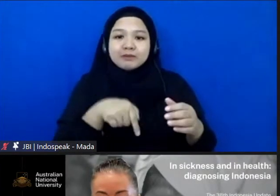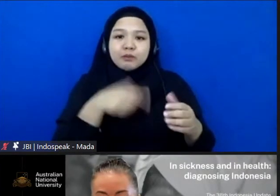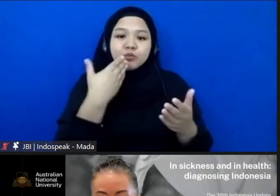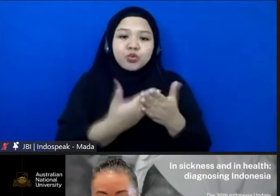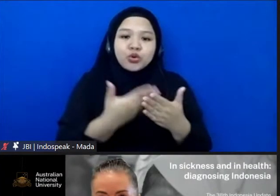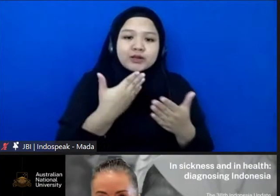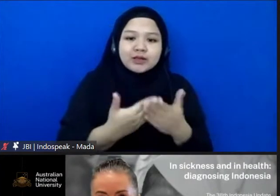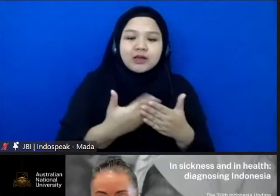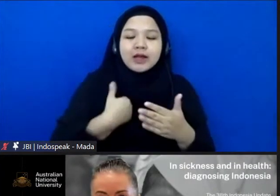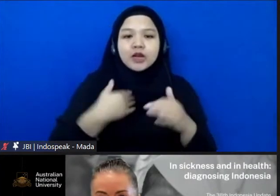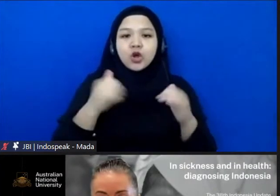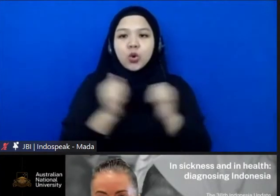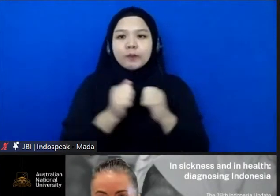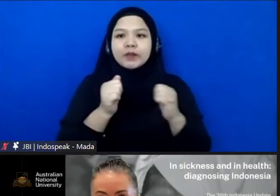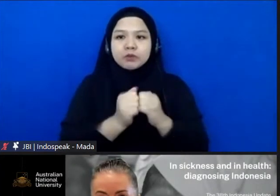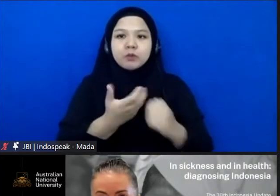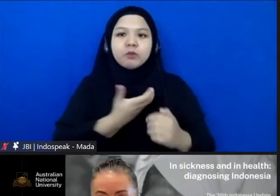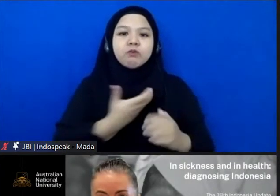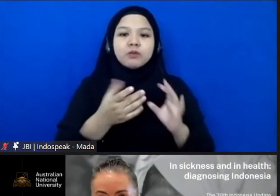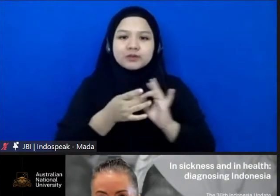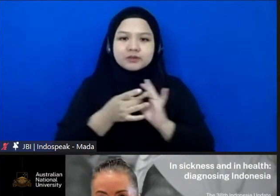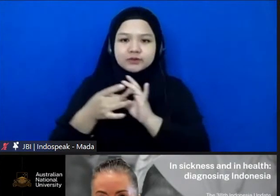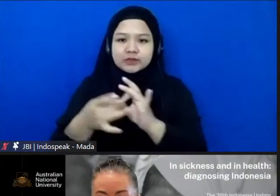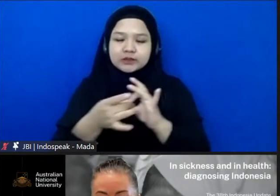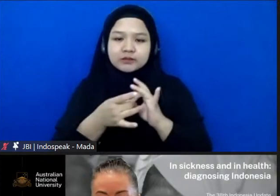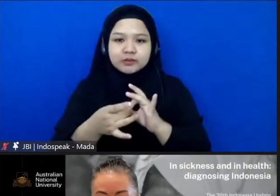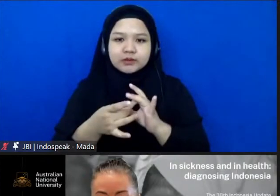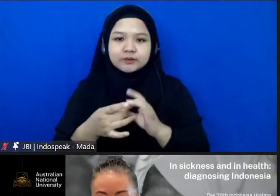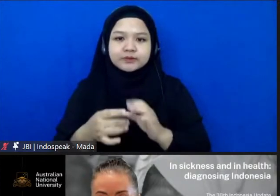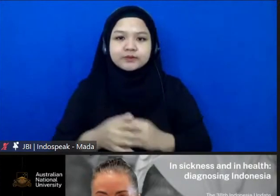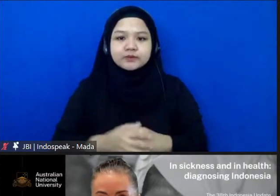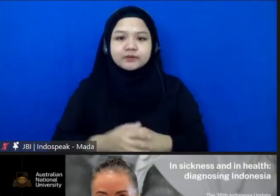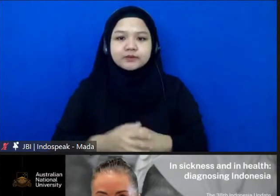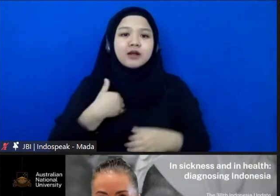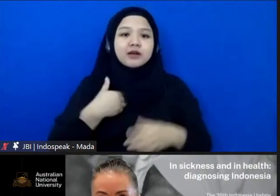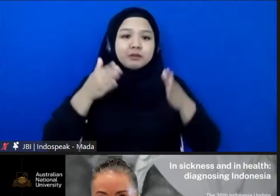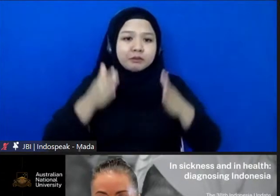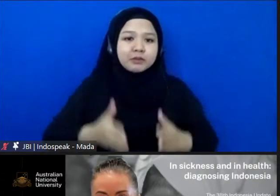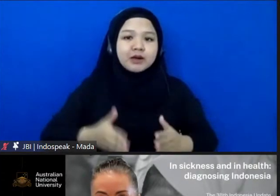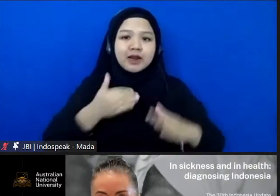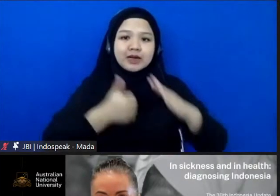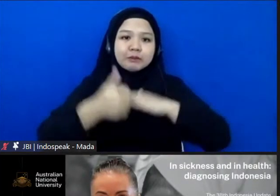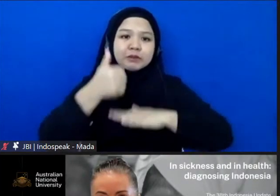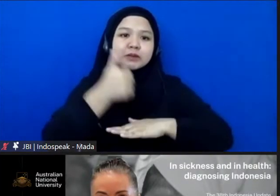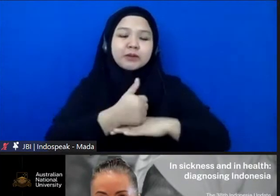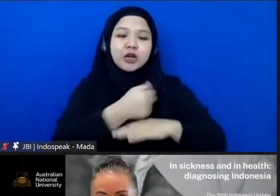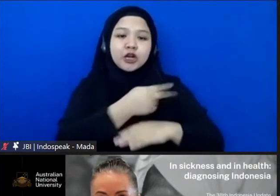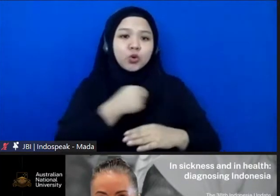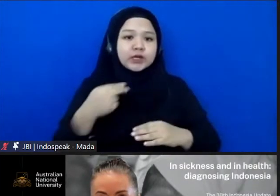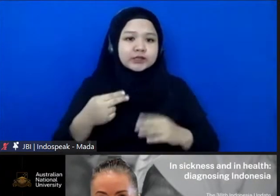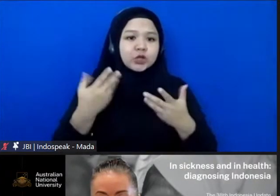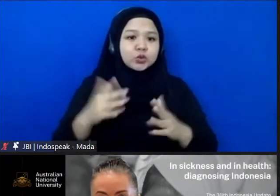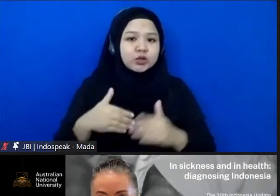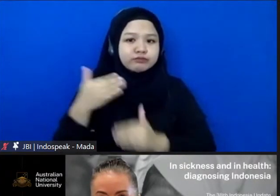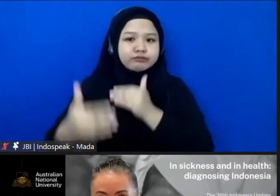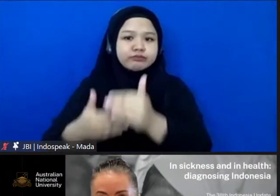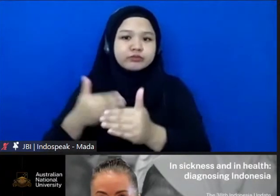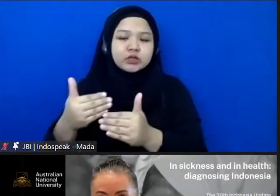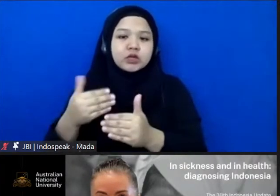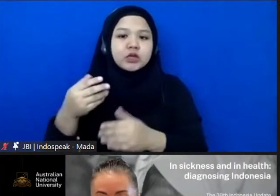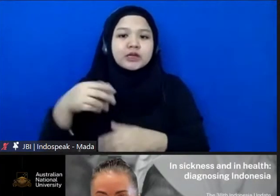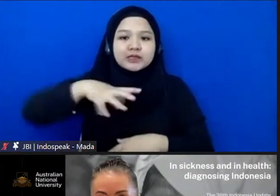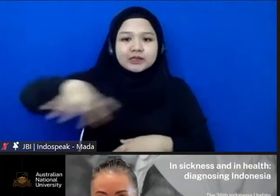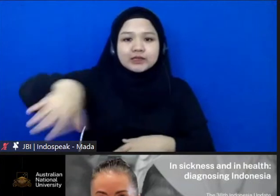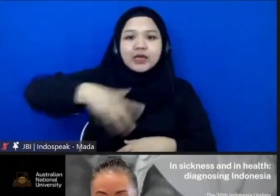want to particularly acknowledge the very strong leadership role Indonesia has taken in our Indo-Pacific region to